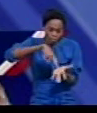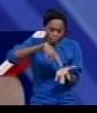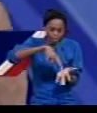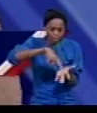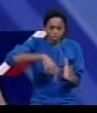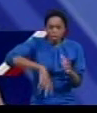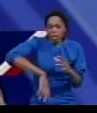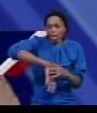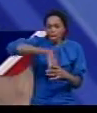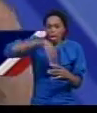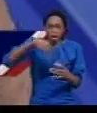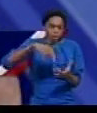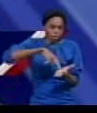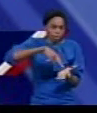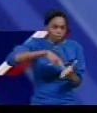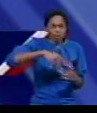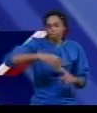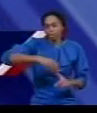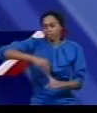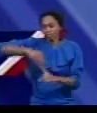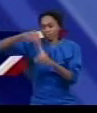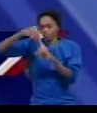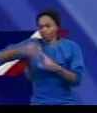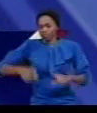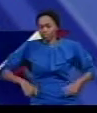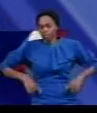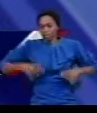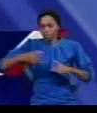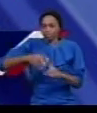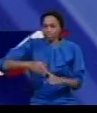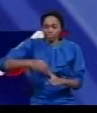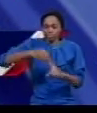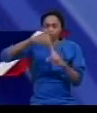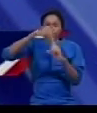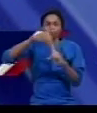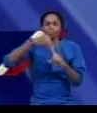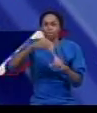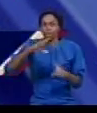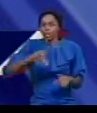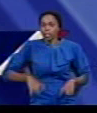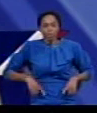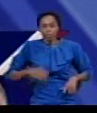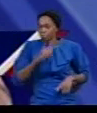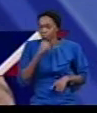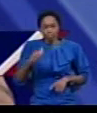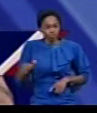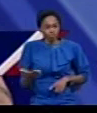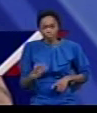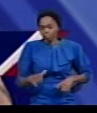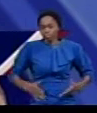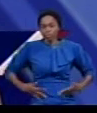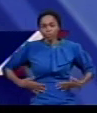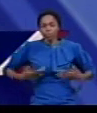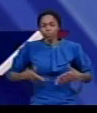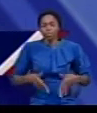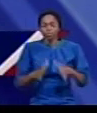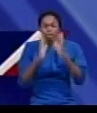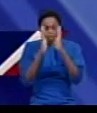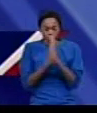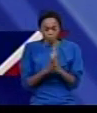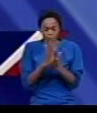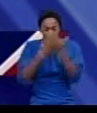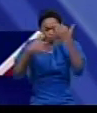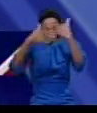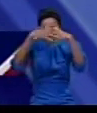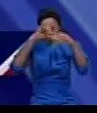live uncommon, unique, and uncompromising life. He will do it for you. Let us pray.